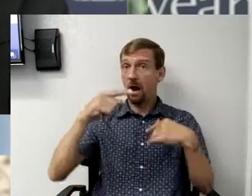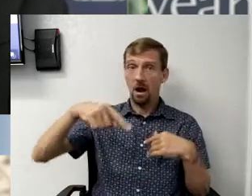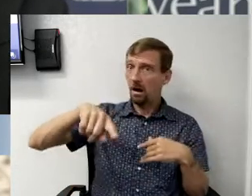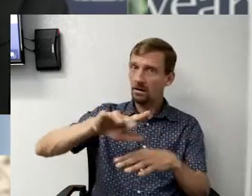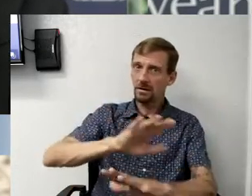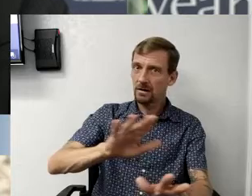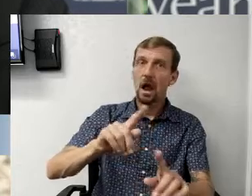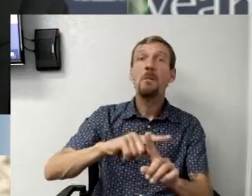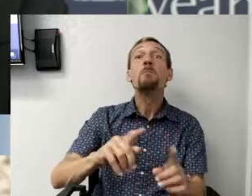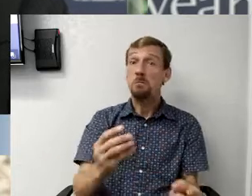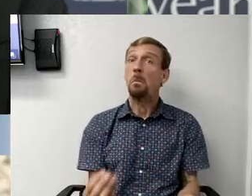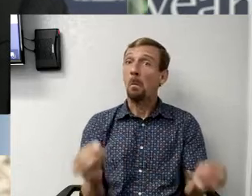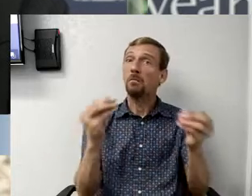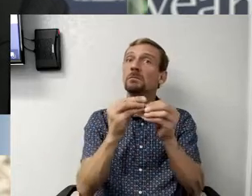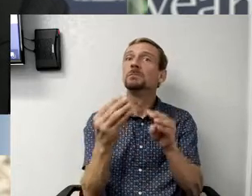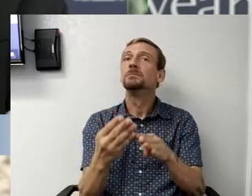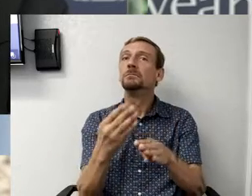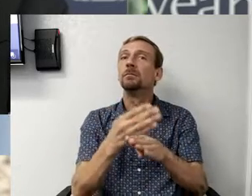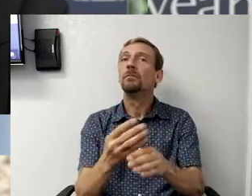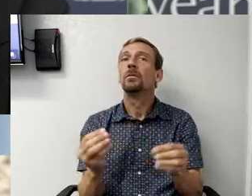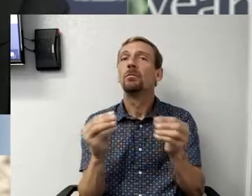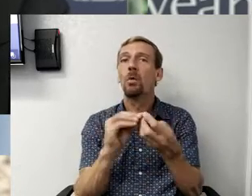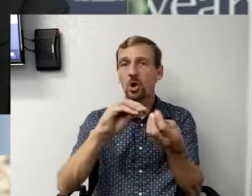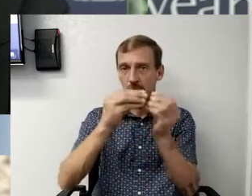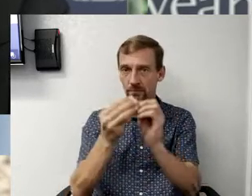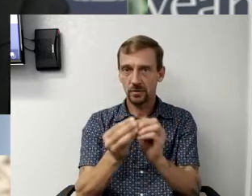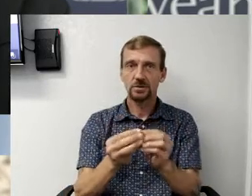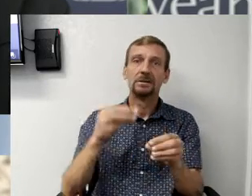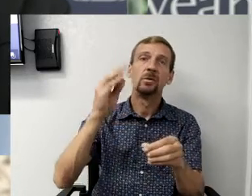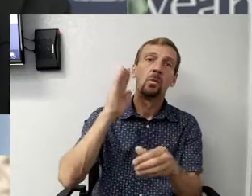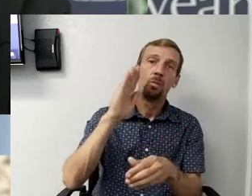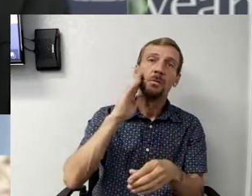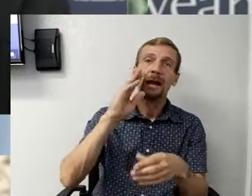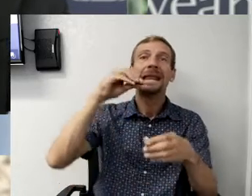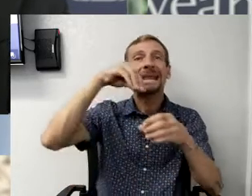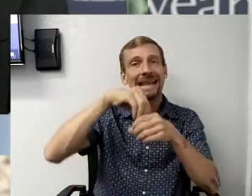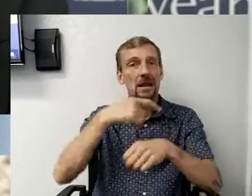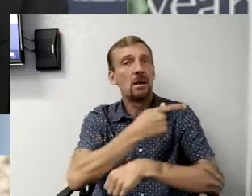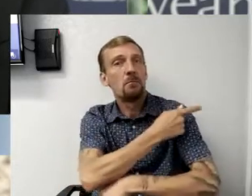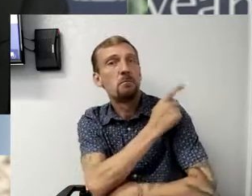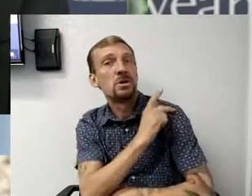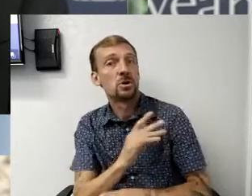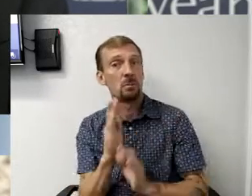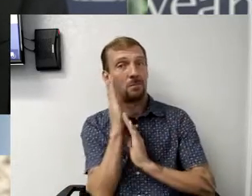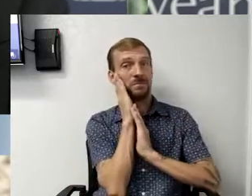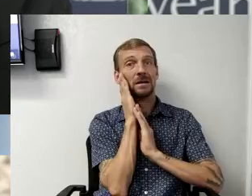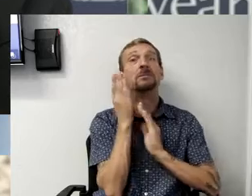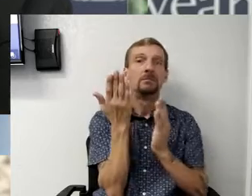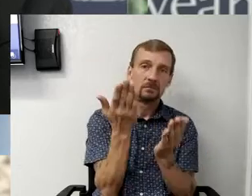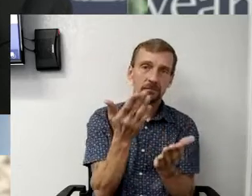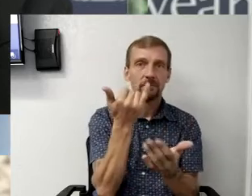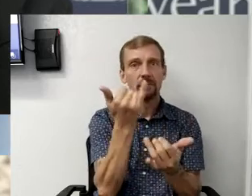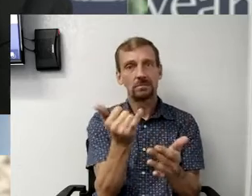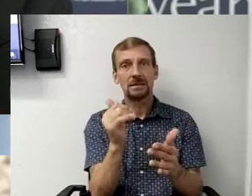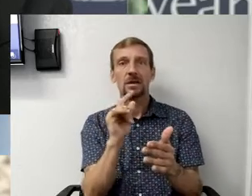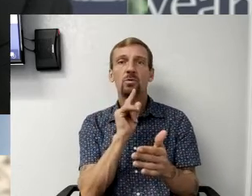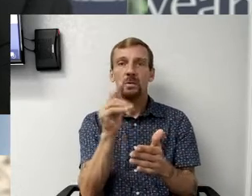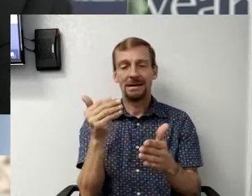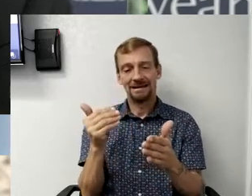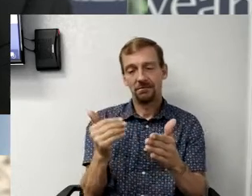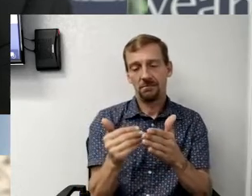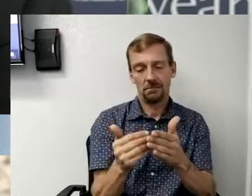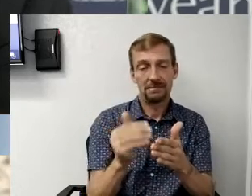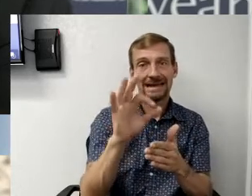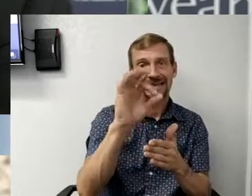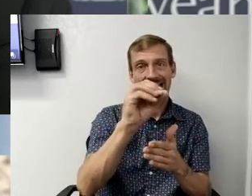start taking in more of the elective cases that would end up in inpatient beds. So some of our push towards 90% is increased